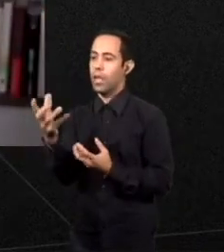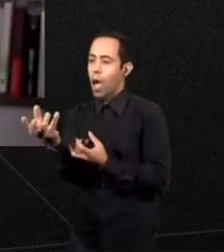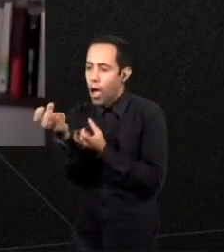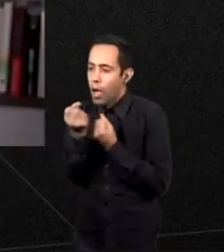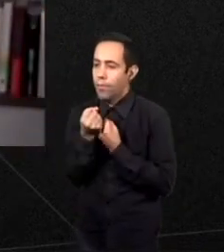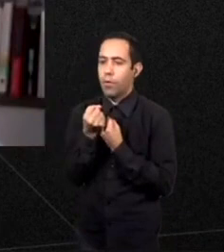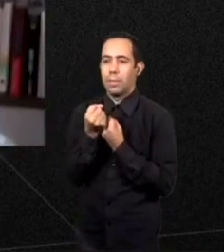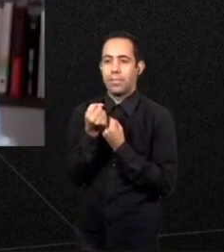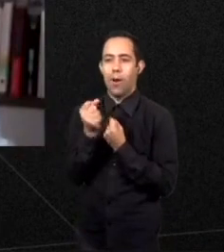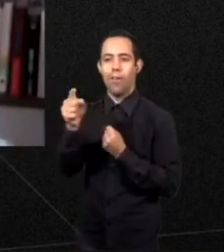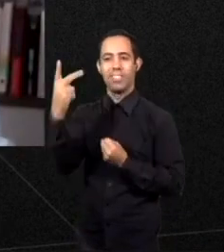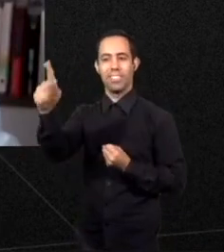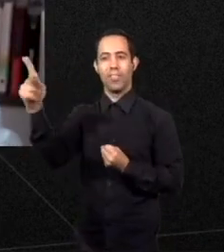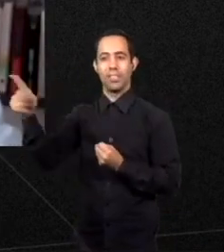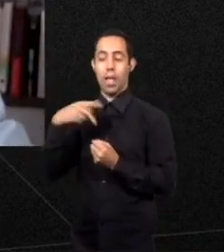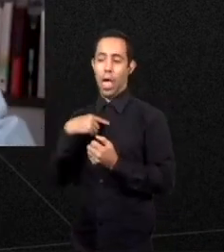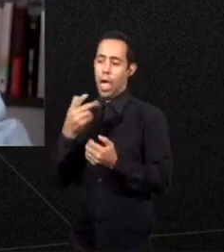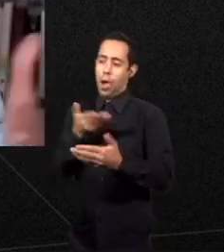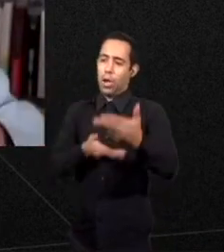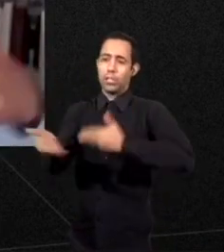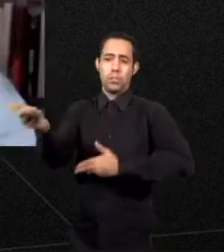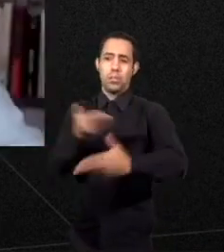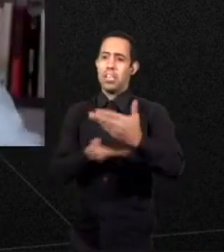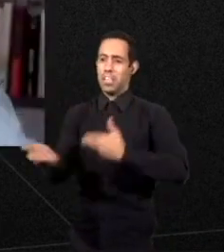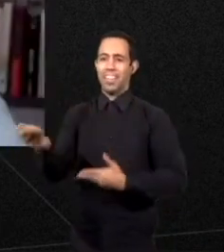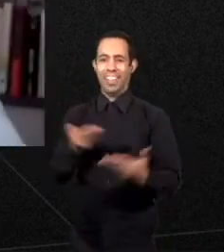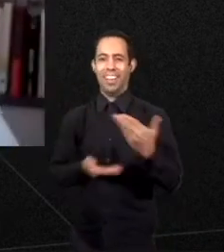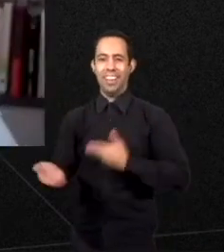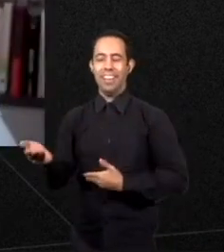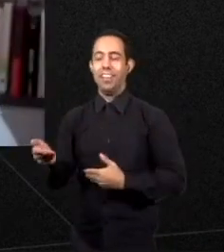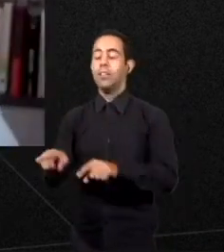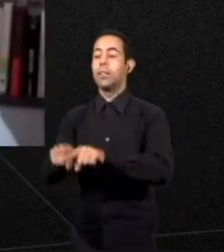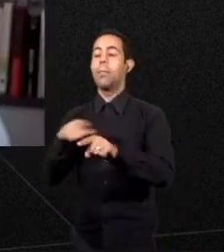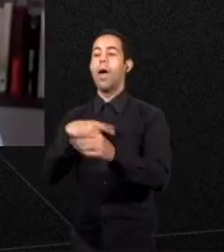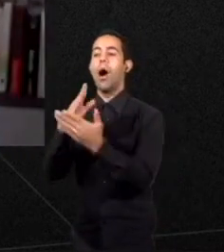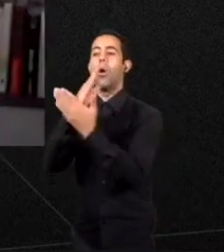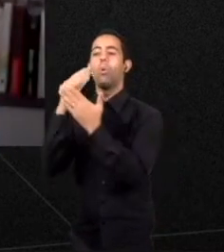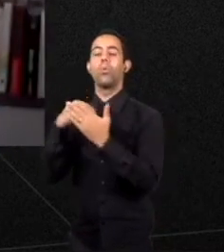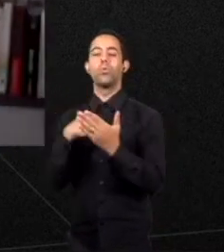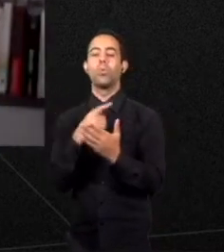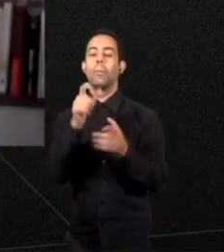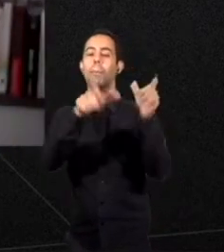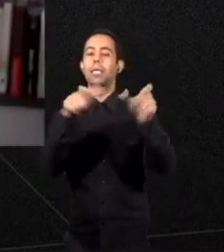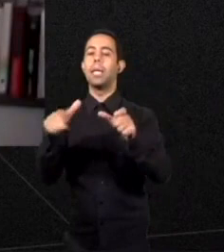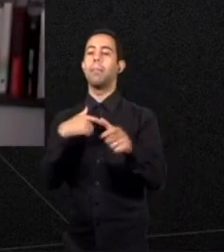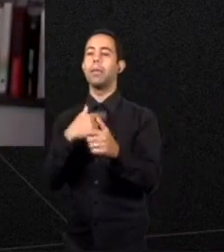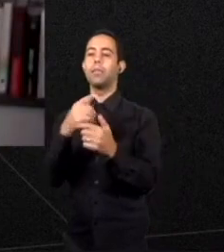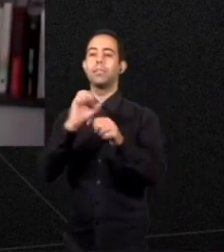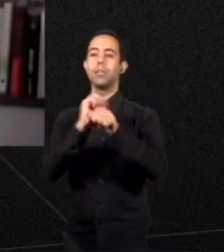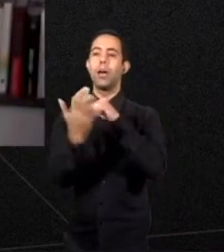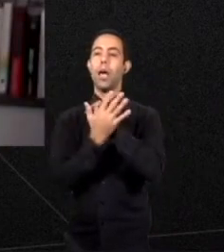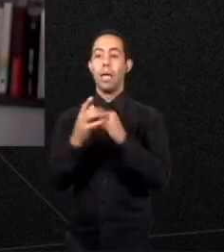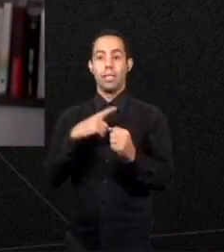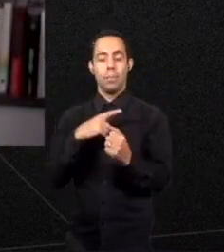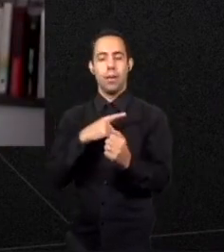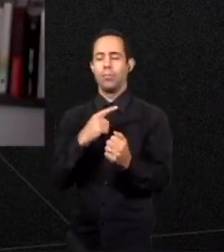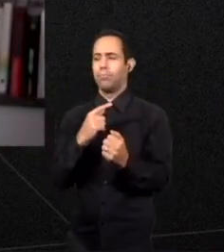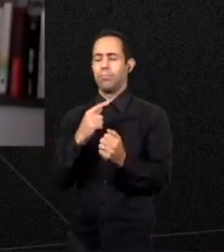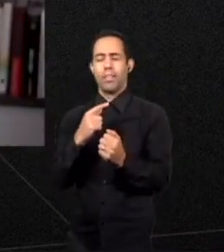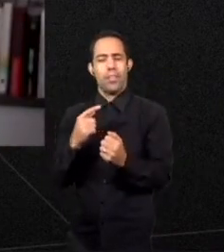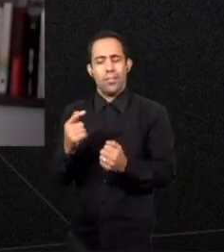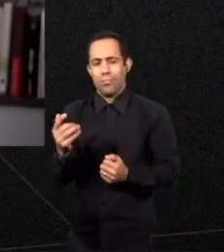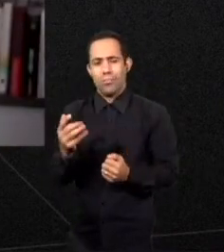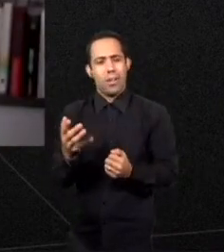pandemic, governments are spending enormous amounts of money, billions, trillions. I want to have